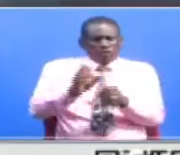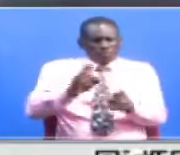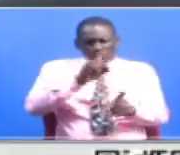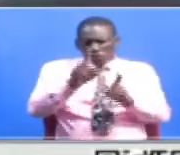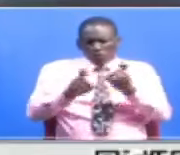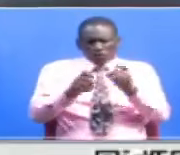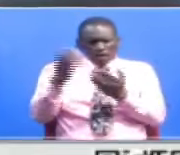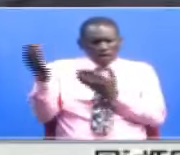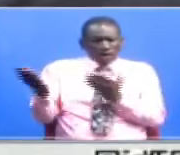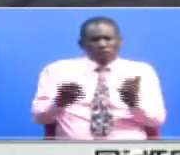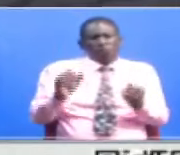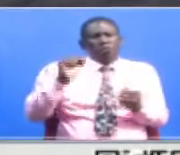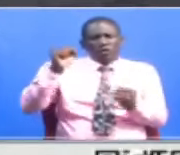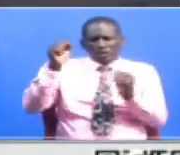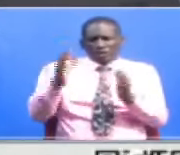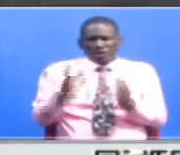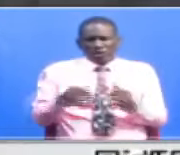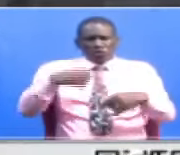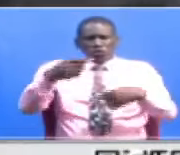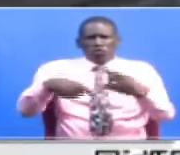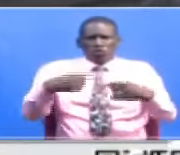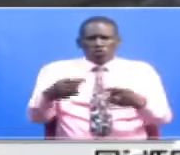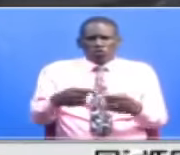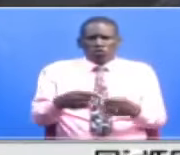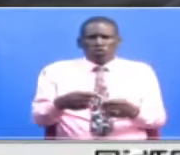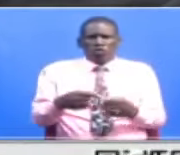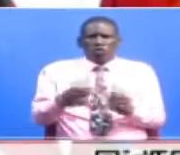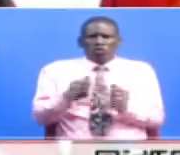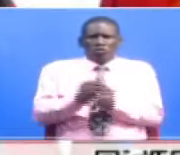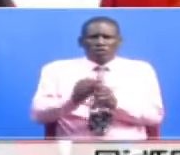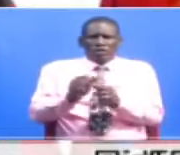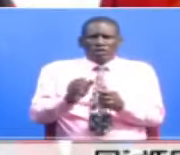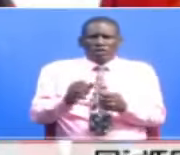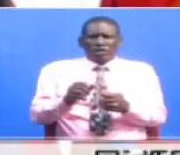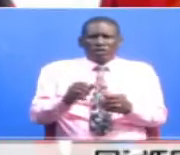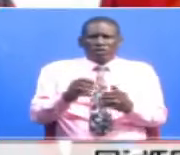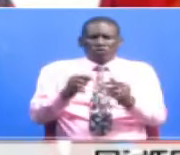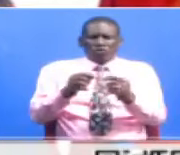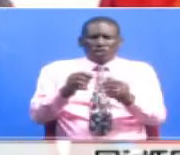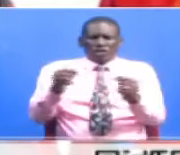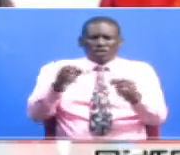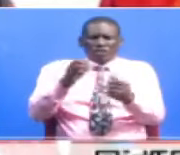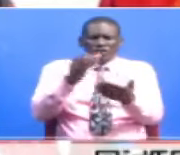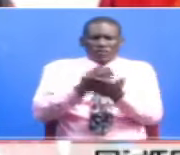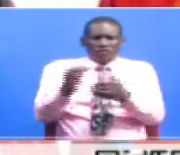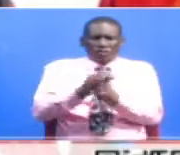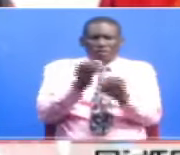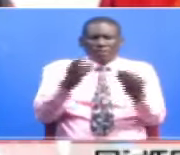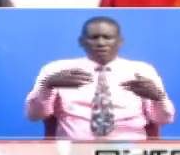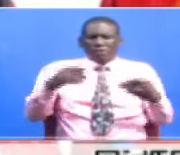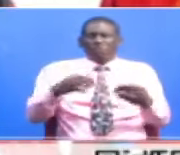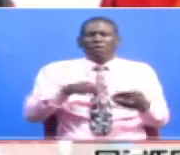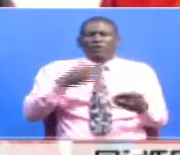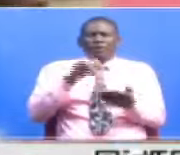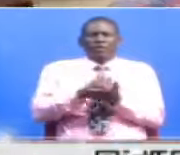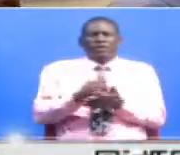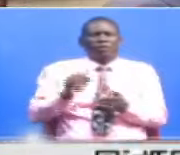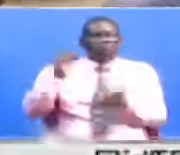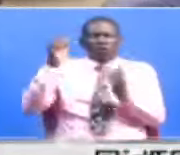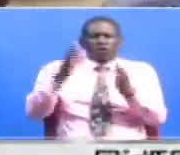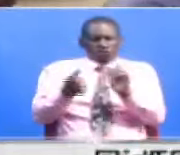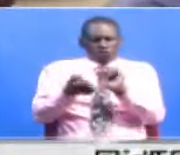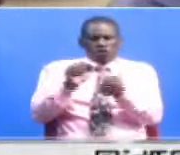been questioned in allowing the political circus to continue, much to the chagrin of the faithful, a majority who feel that politicians